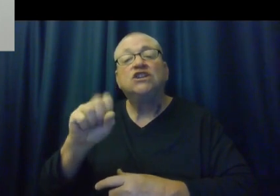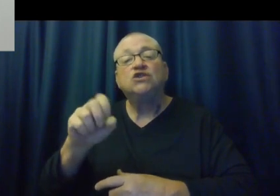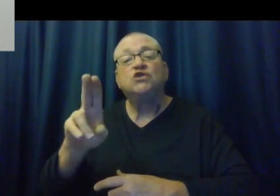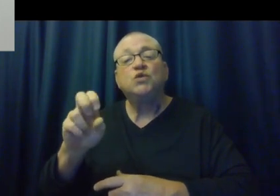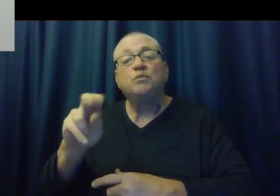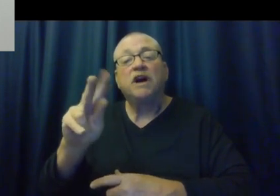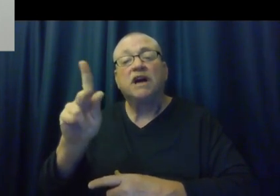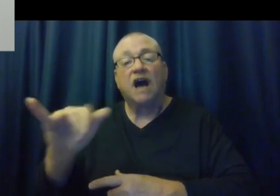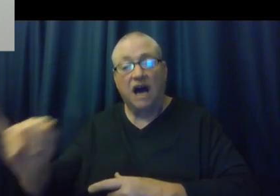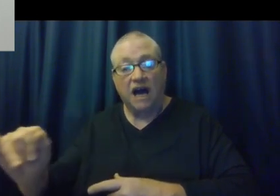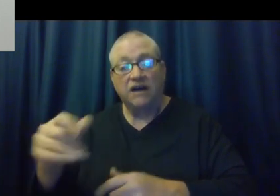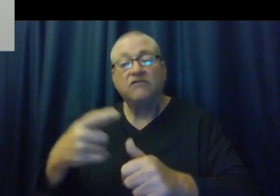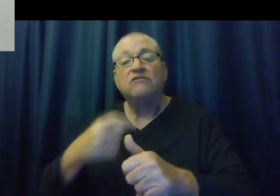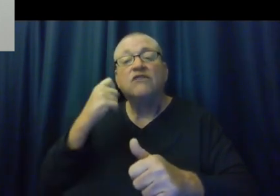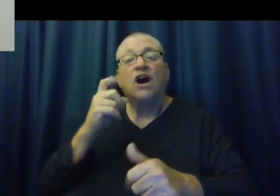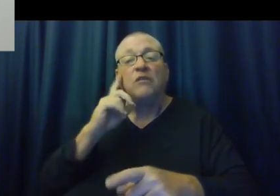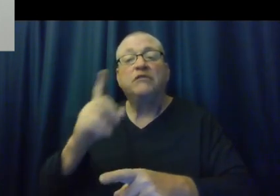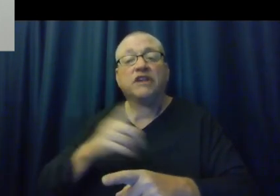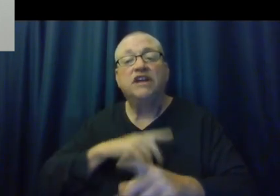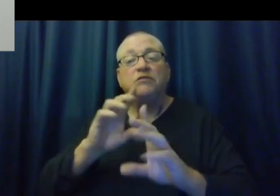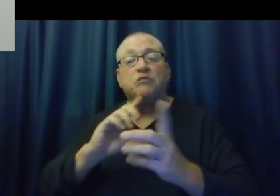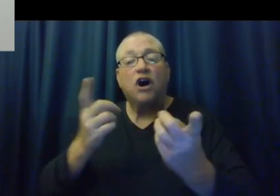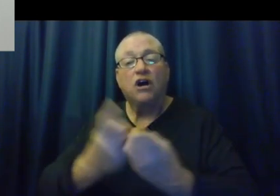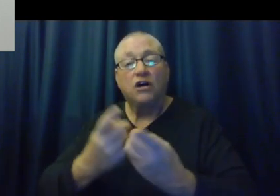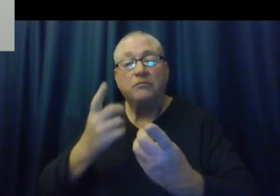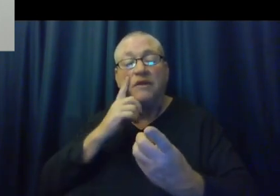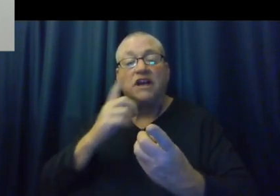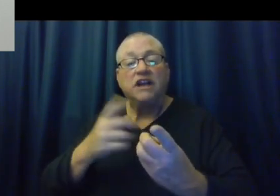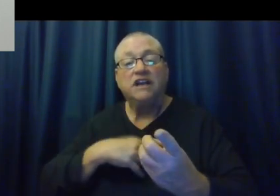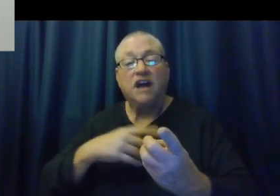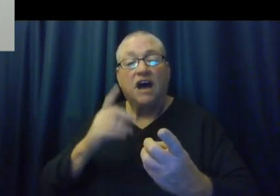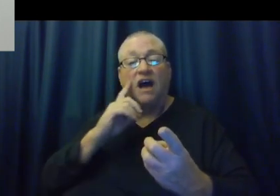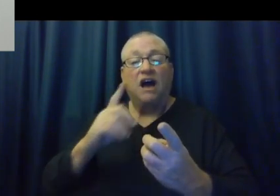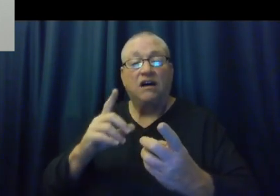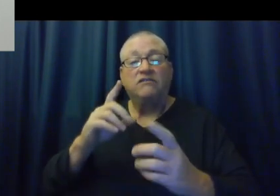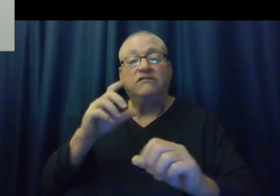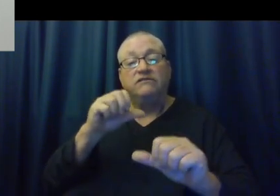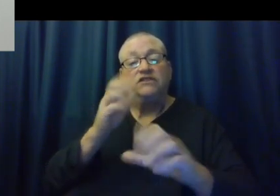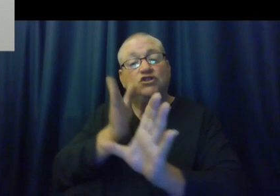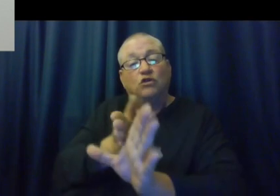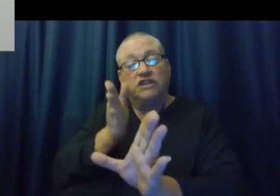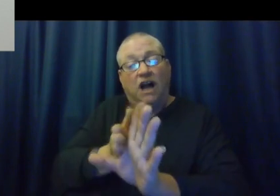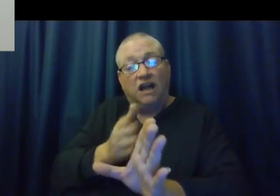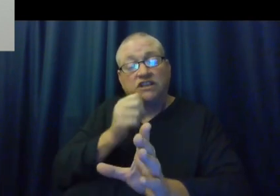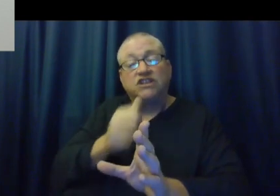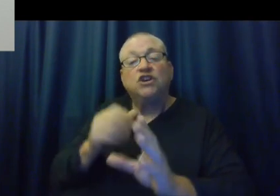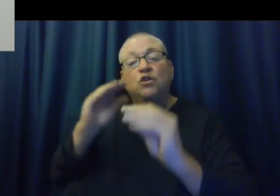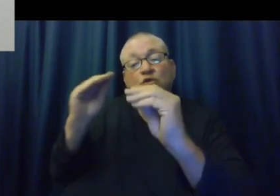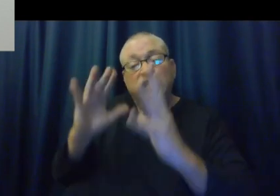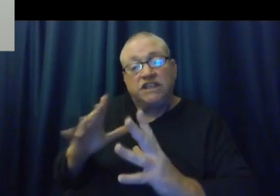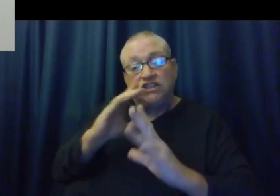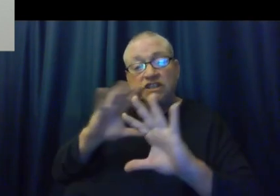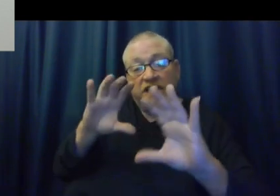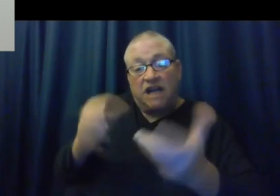Glenn Sunakai from the Department of Sociology. Dr. Sunakai is an educator, mentor, and sociologist who